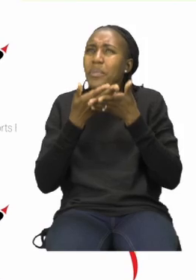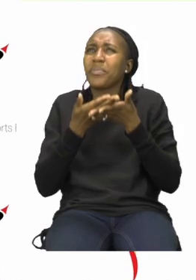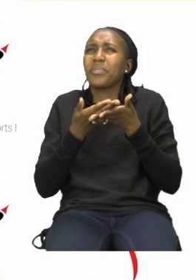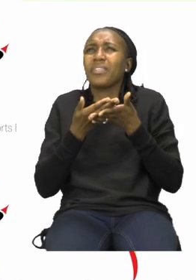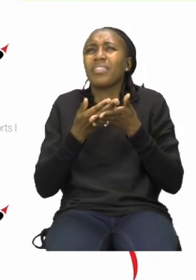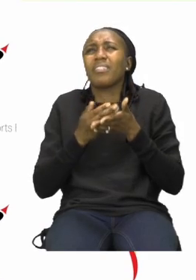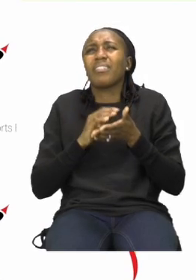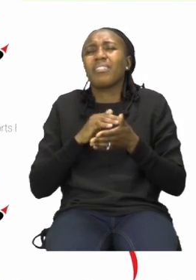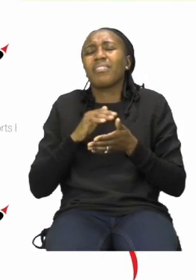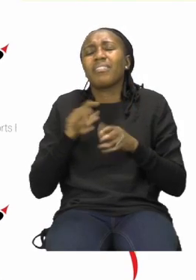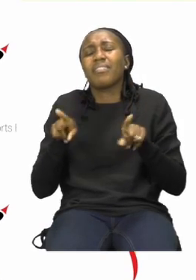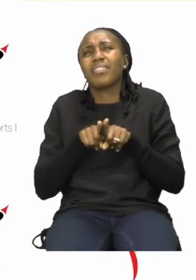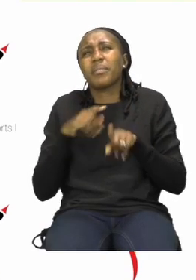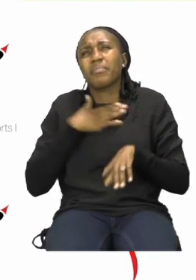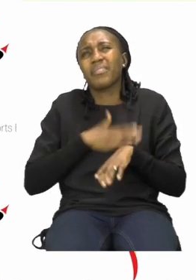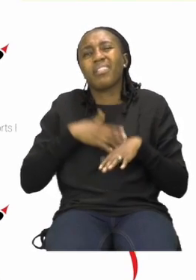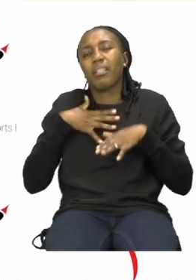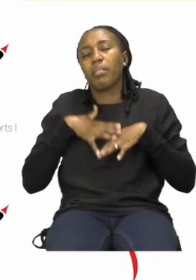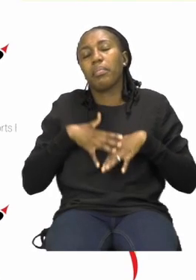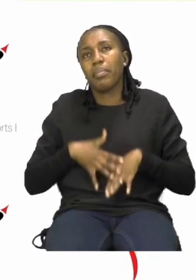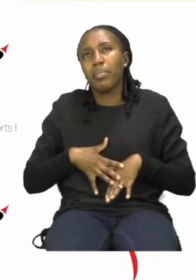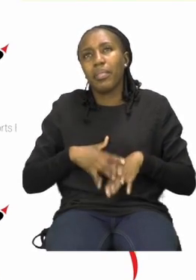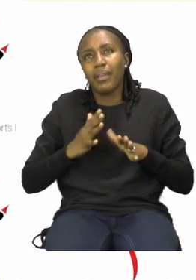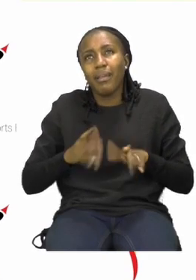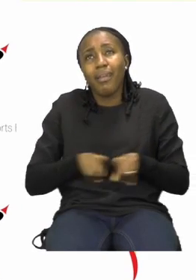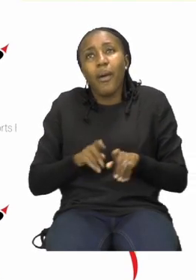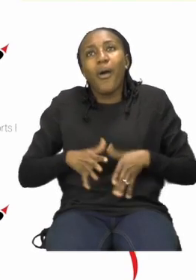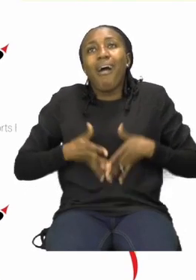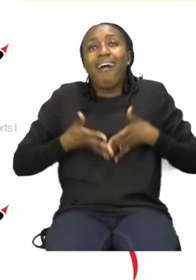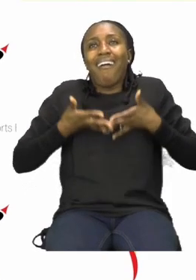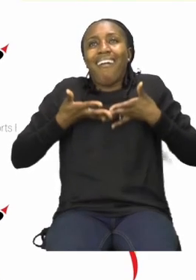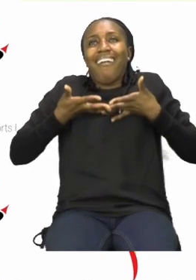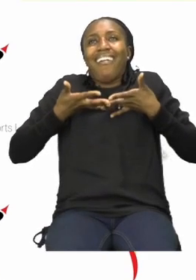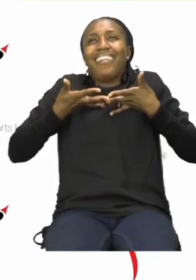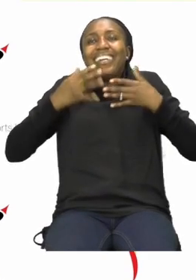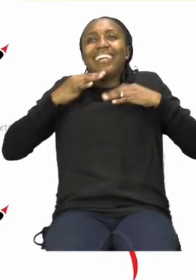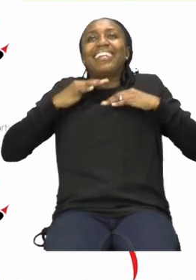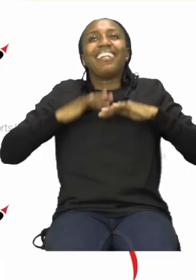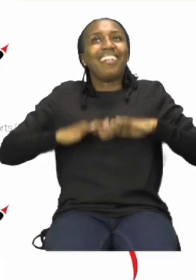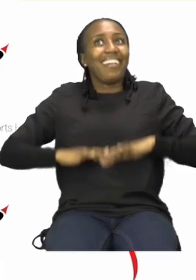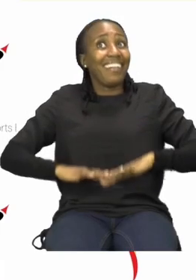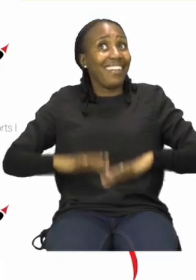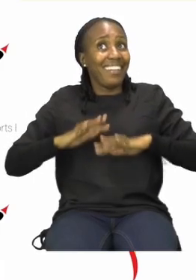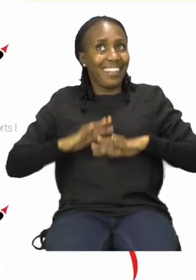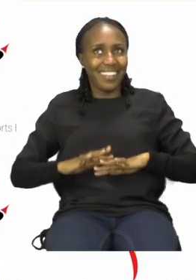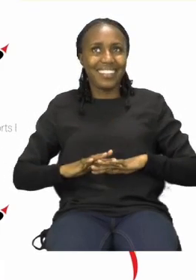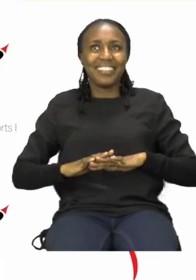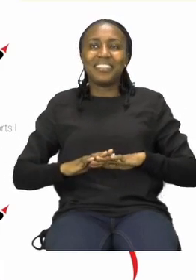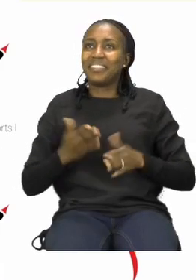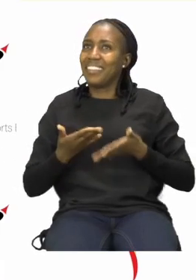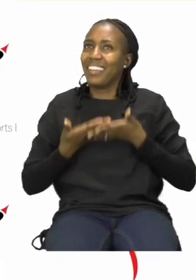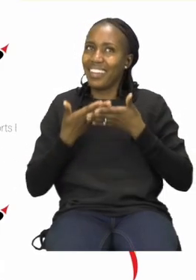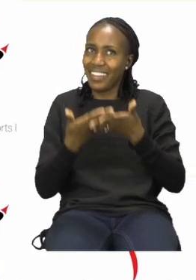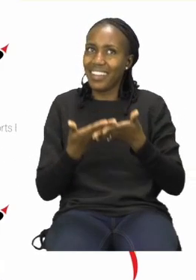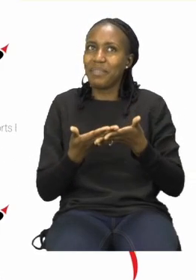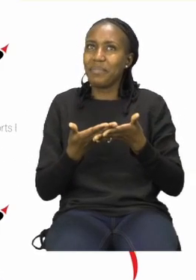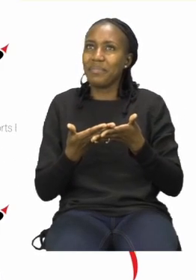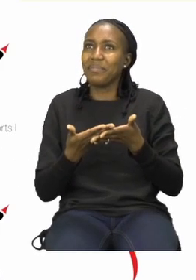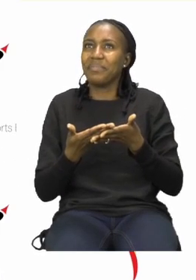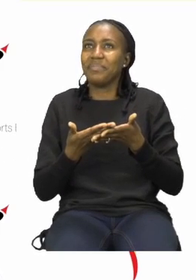of the person, and also the discipline. Also, Shen Tai, good